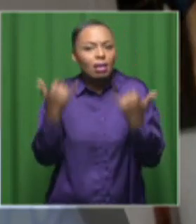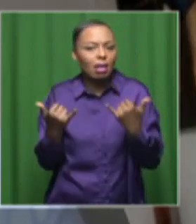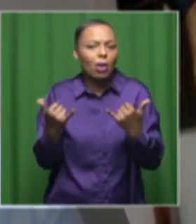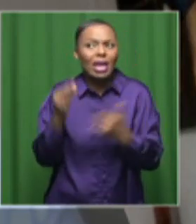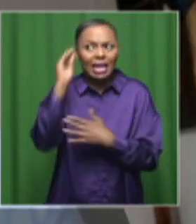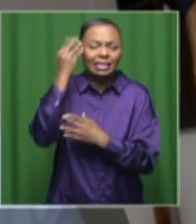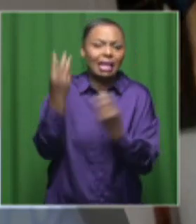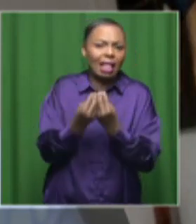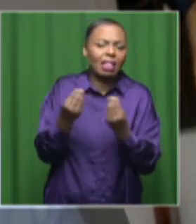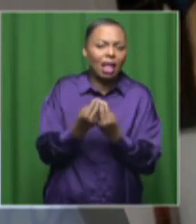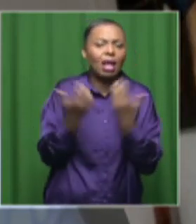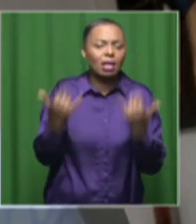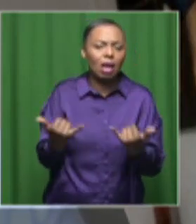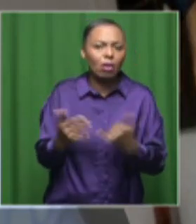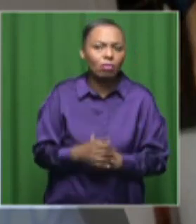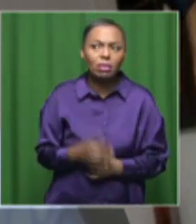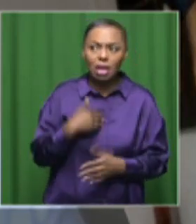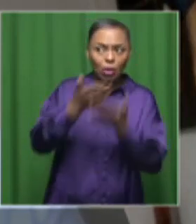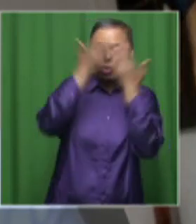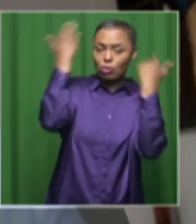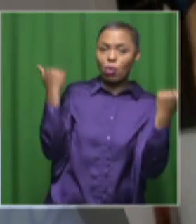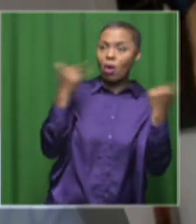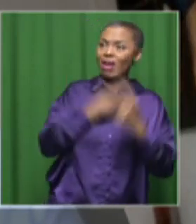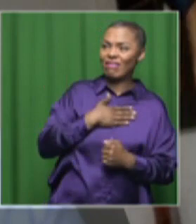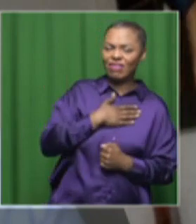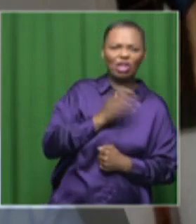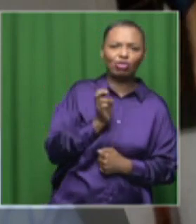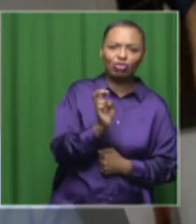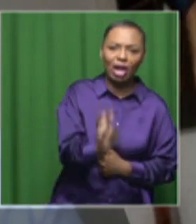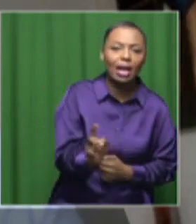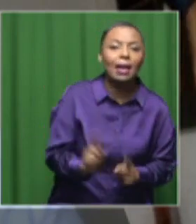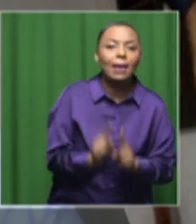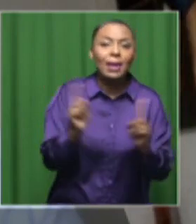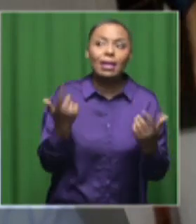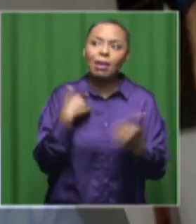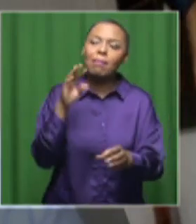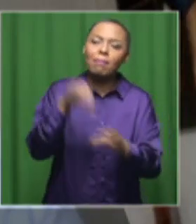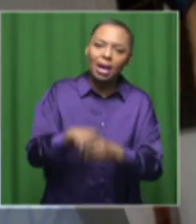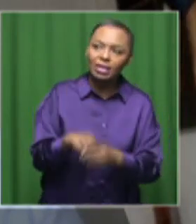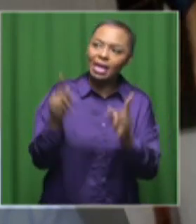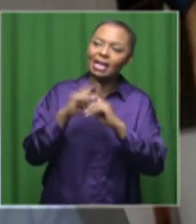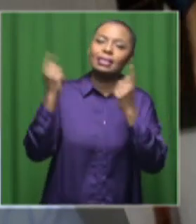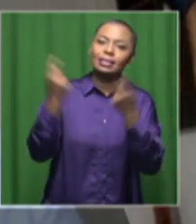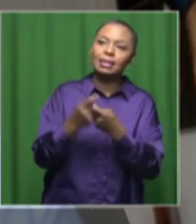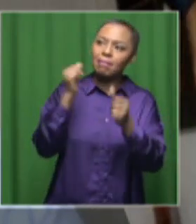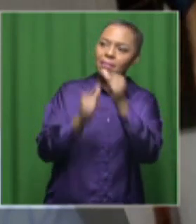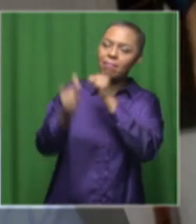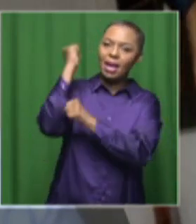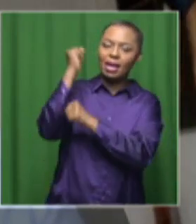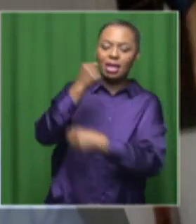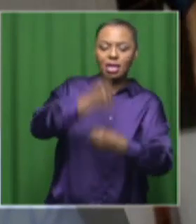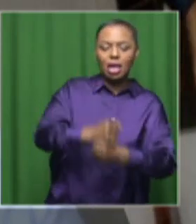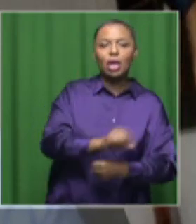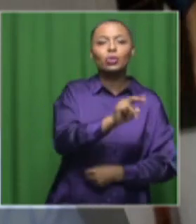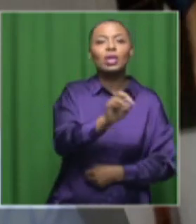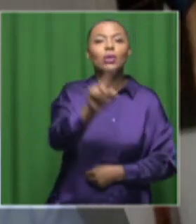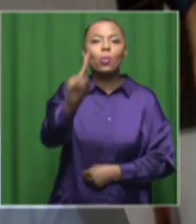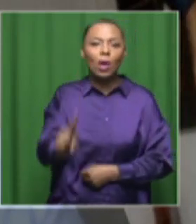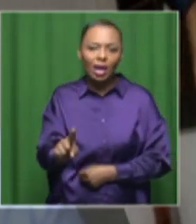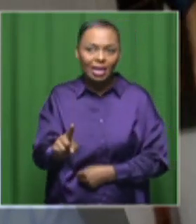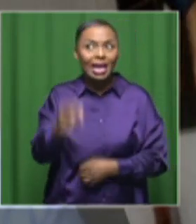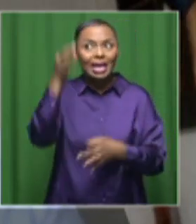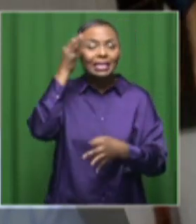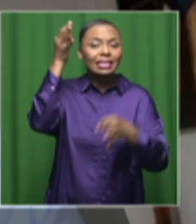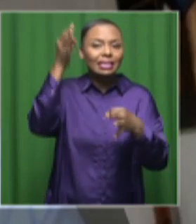interesting thing, which I never know how I feel about it. I was part of a team back in 2001 that needed to decide